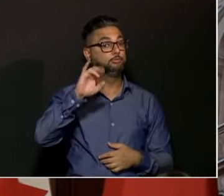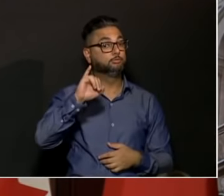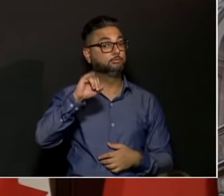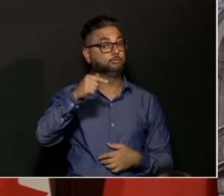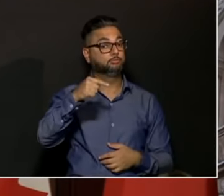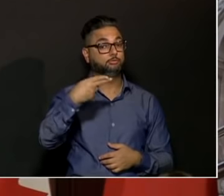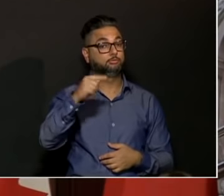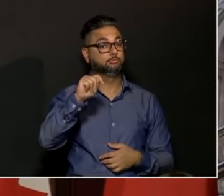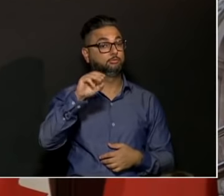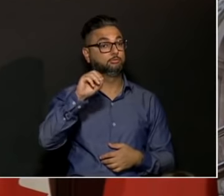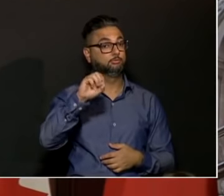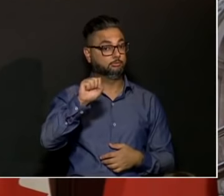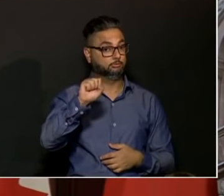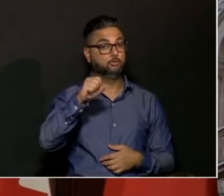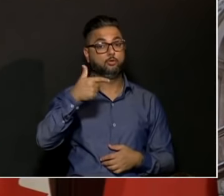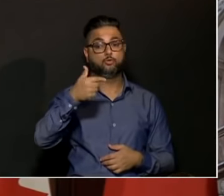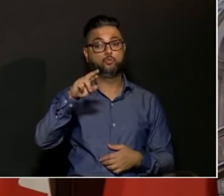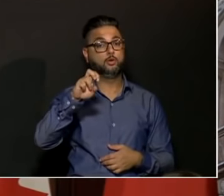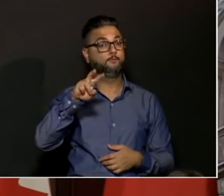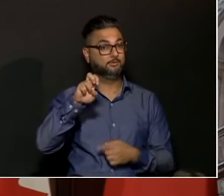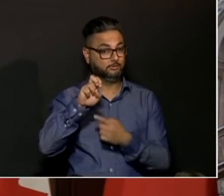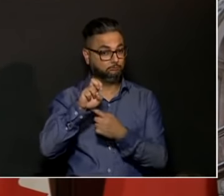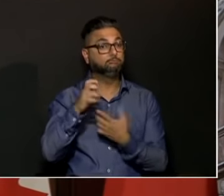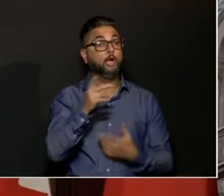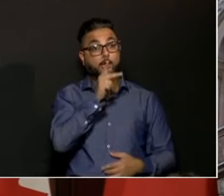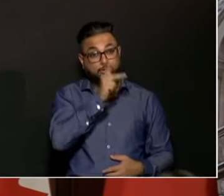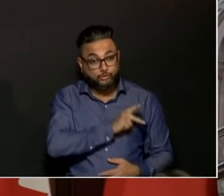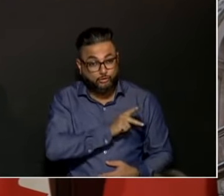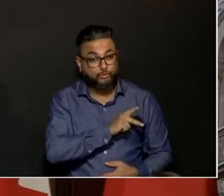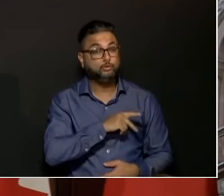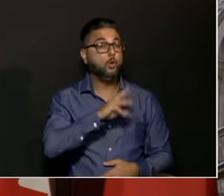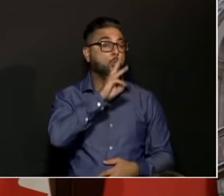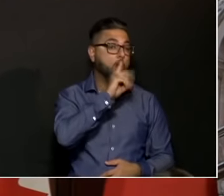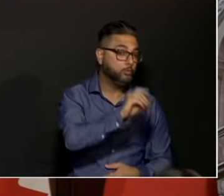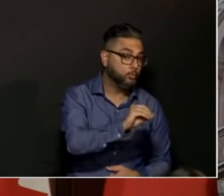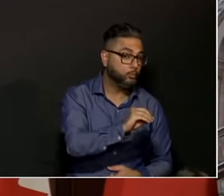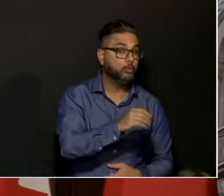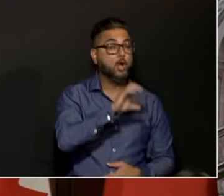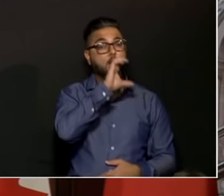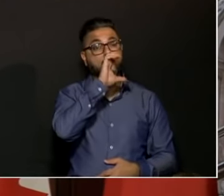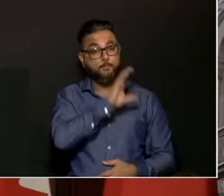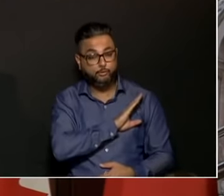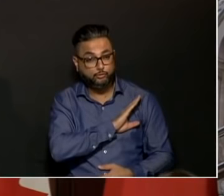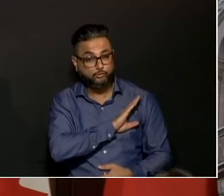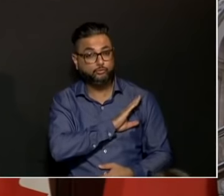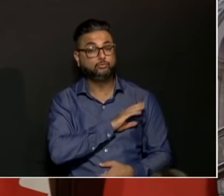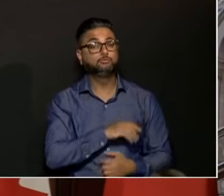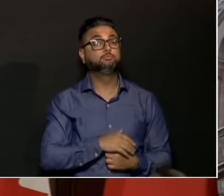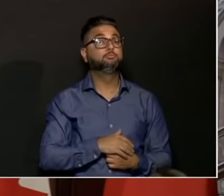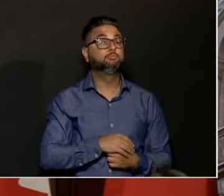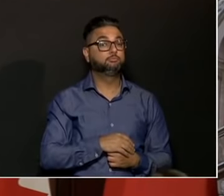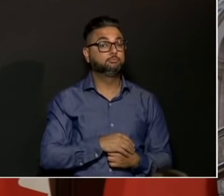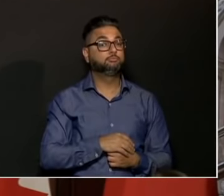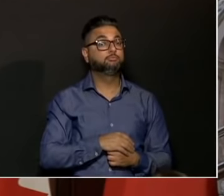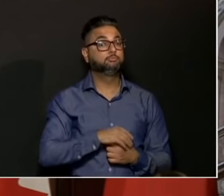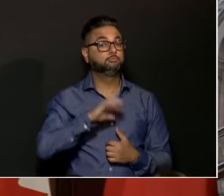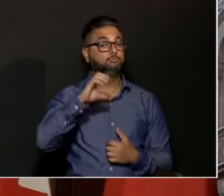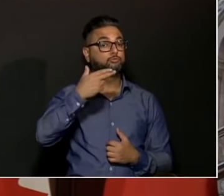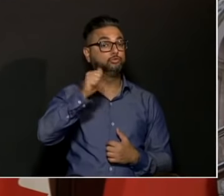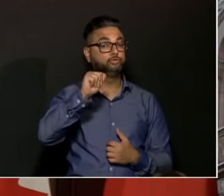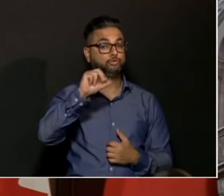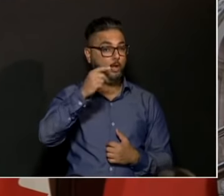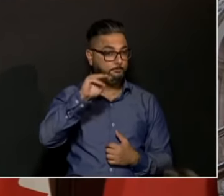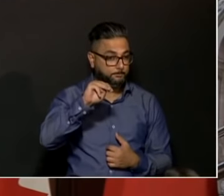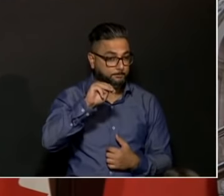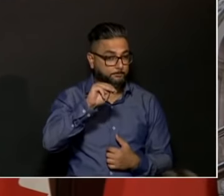Kitchener-Waterloo, Cambridge, Brantford, Chatham, Stratford, Woodstock, and St. Thomas. And we're going to keep expanding to